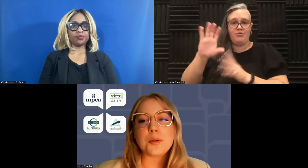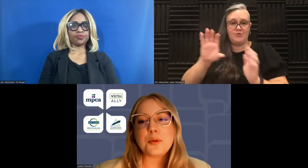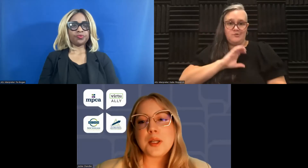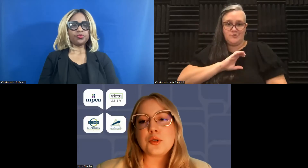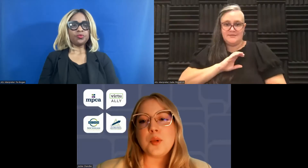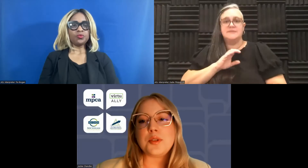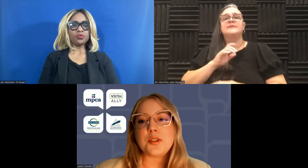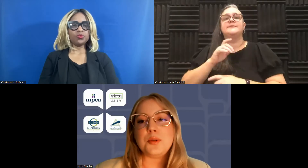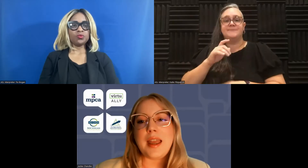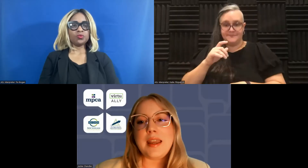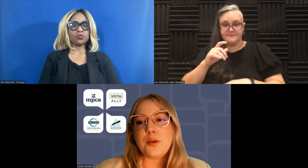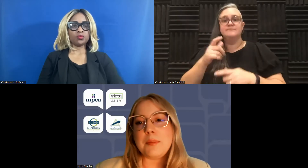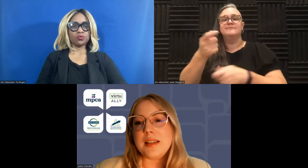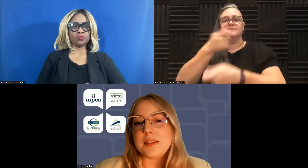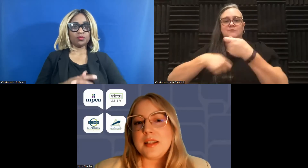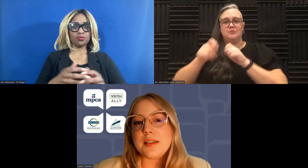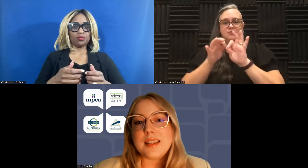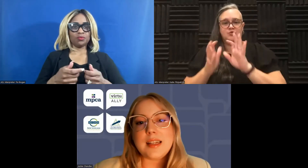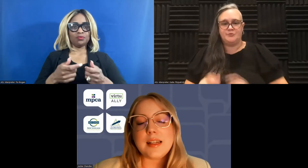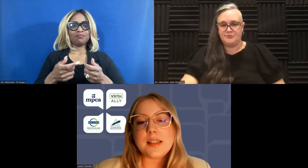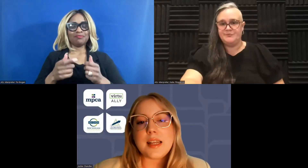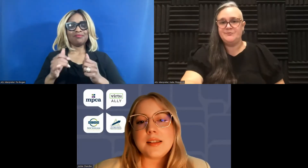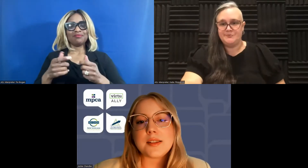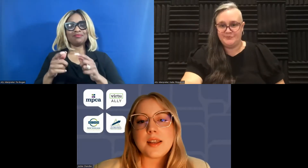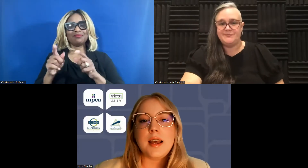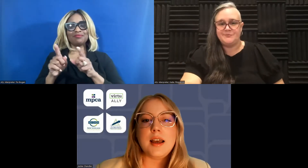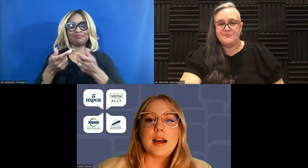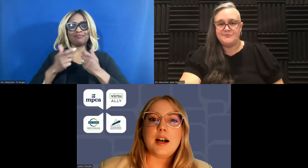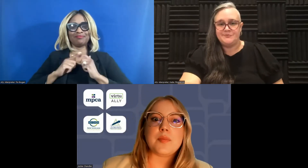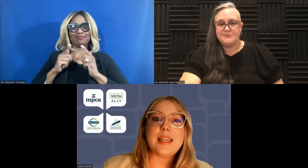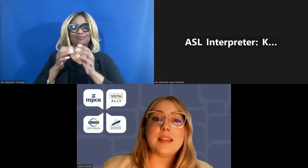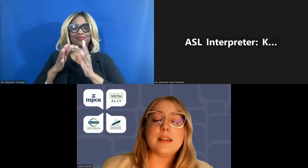It also contributes to hate crime incidents in the United States.